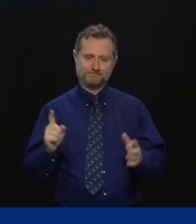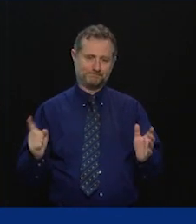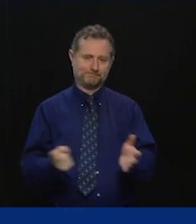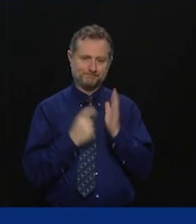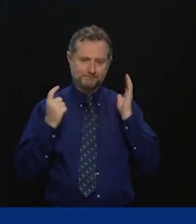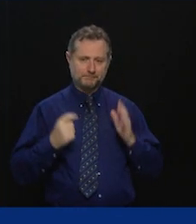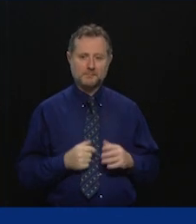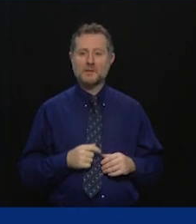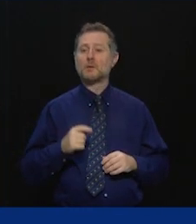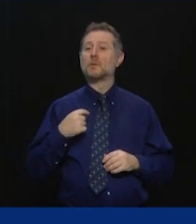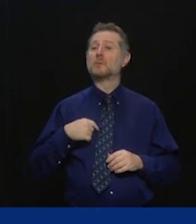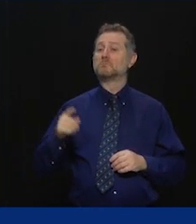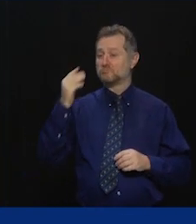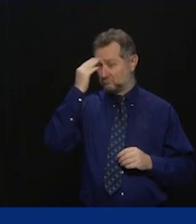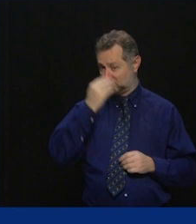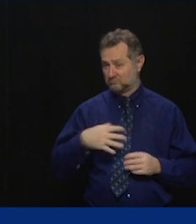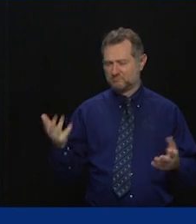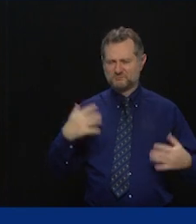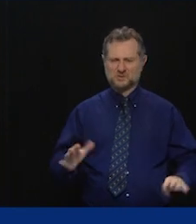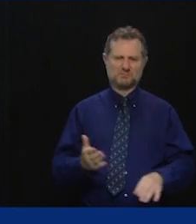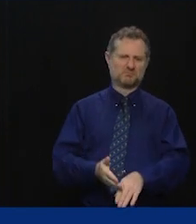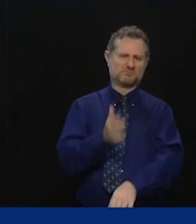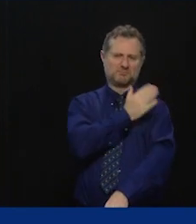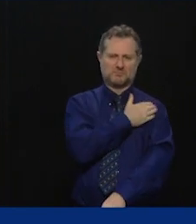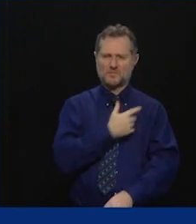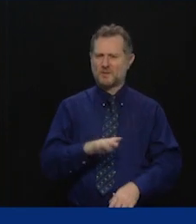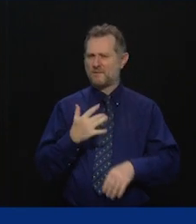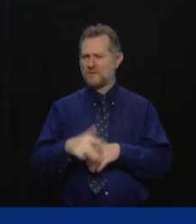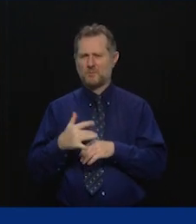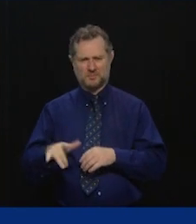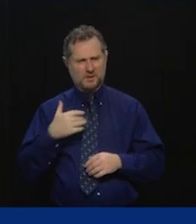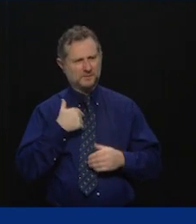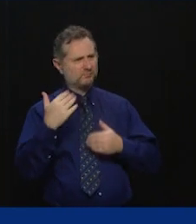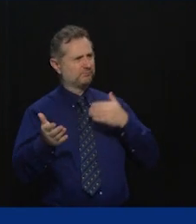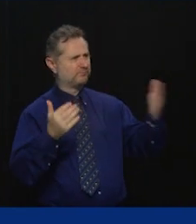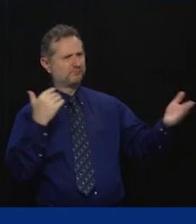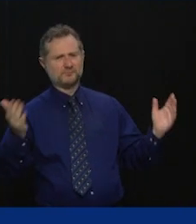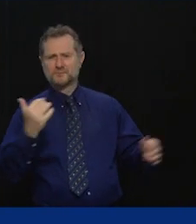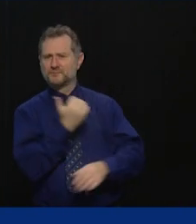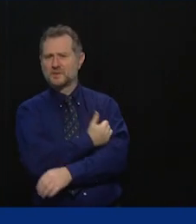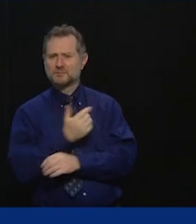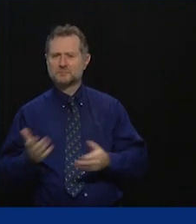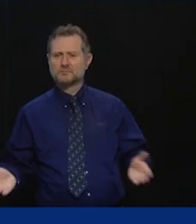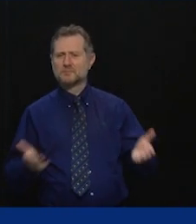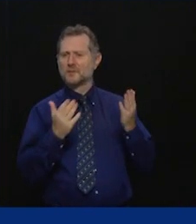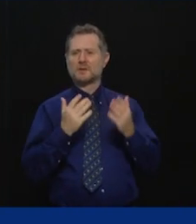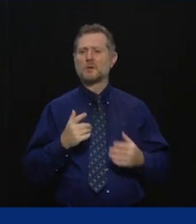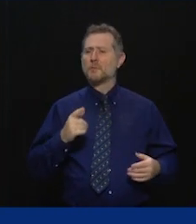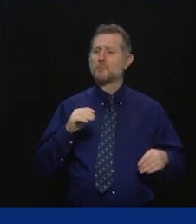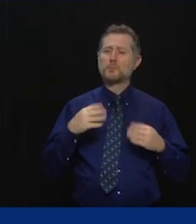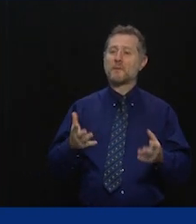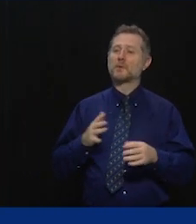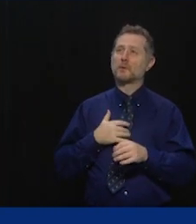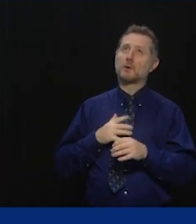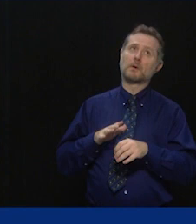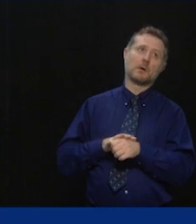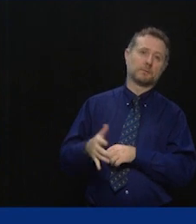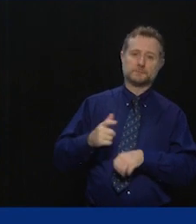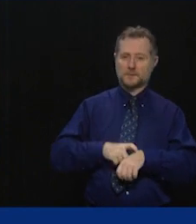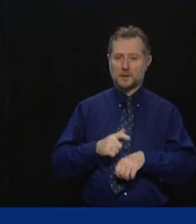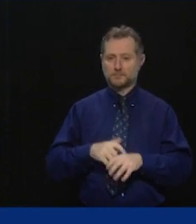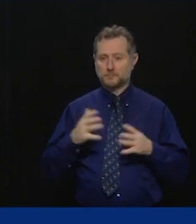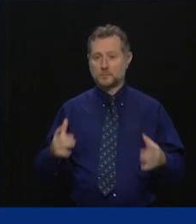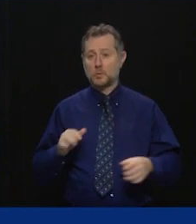of notice, plenty of availability, plenty of chances for people. Many times it was the work site that has provided